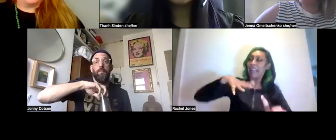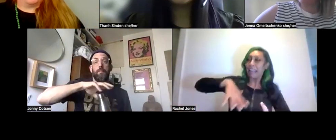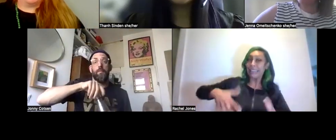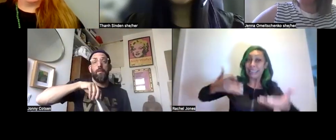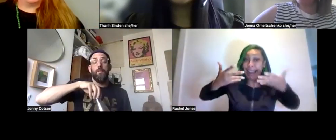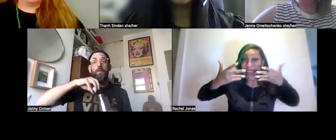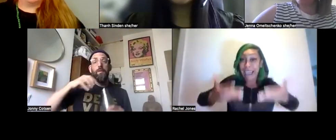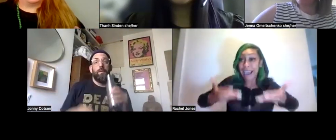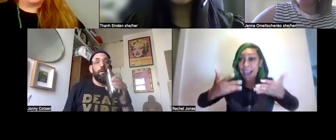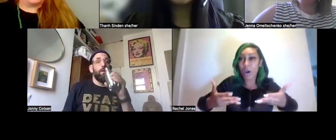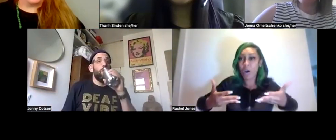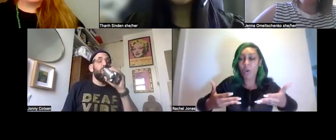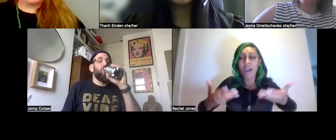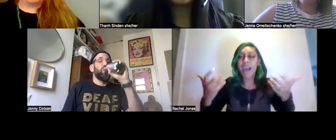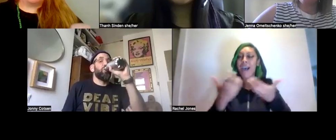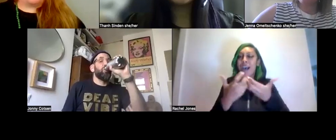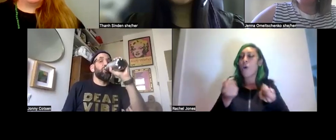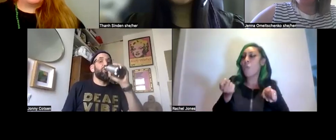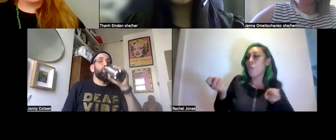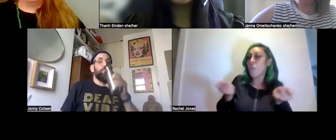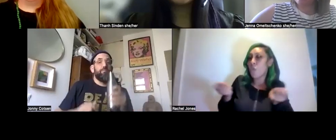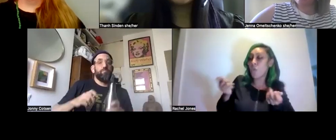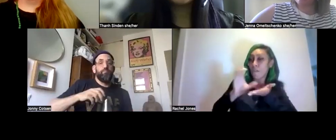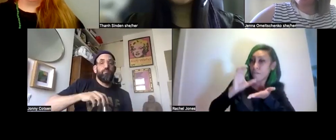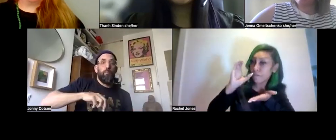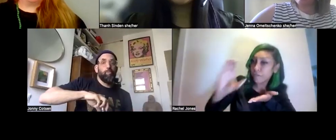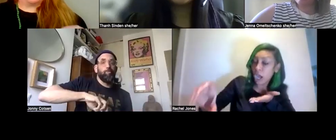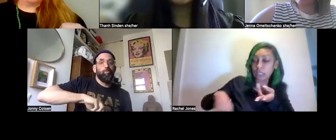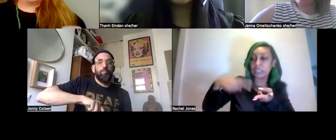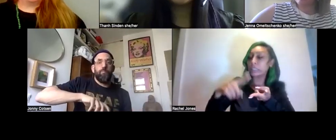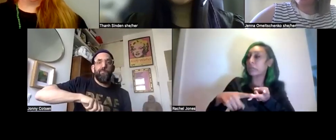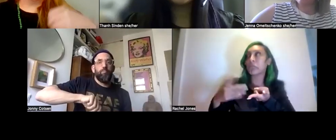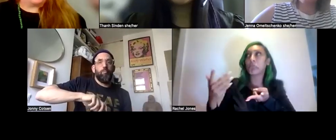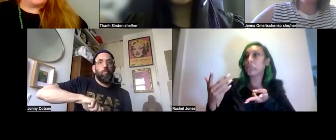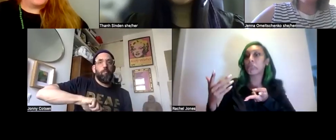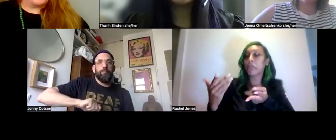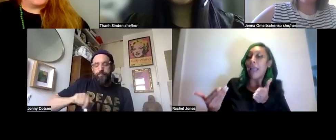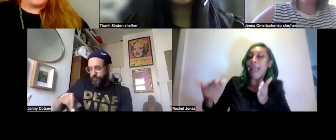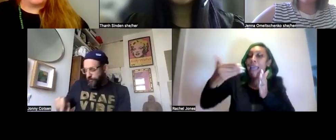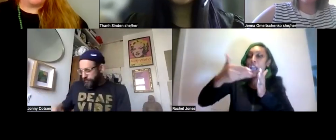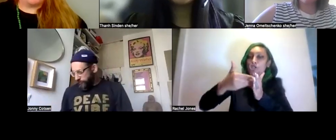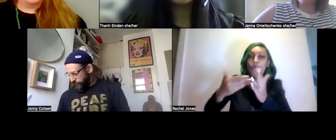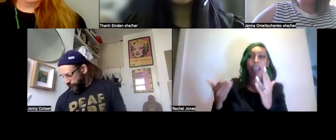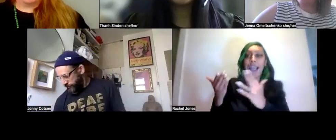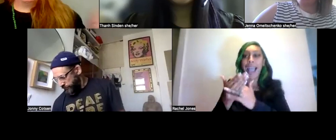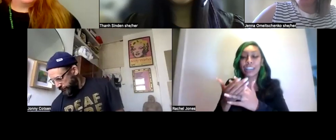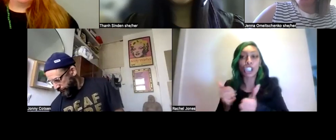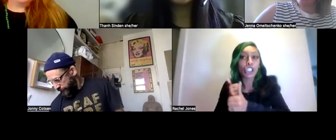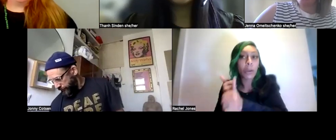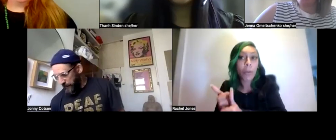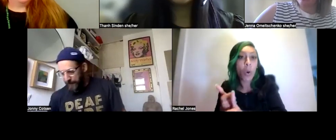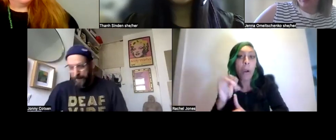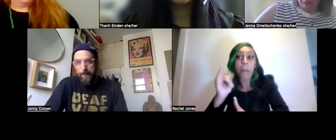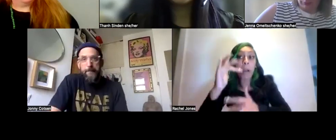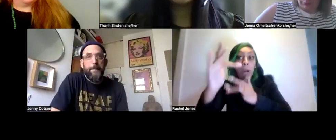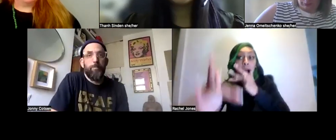and how we can facilitate that in terms of funding or in terms of putting extra access in place for online events